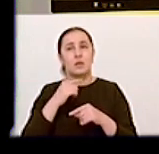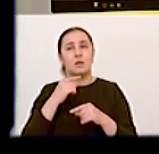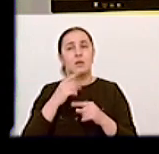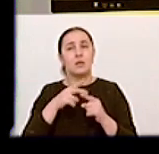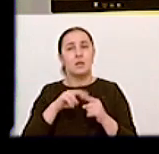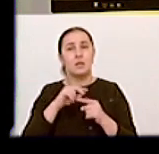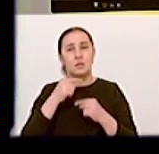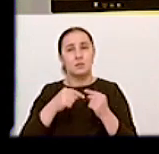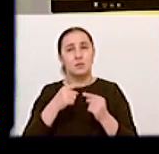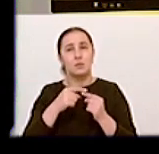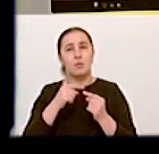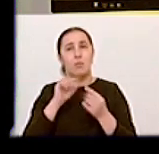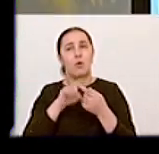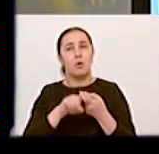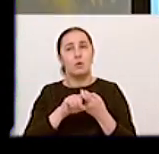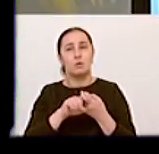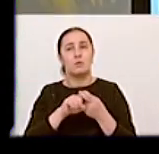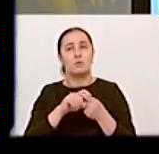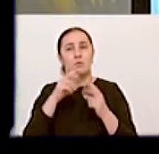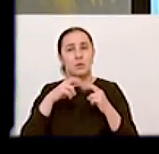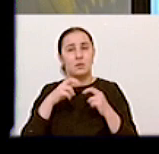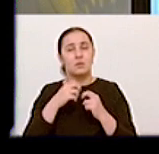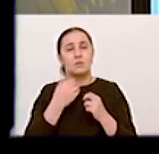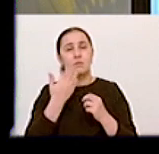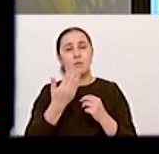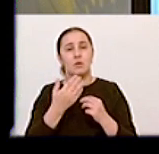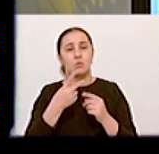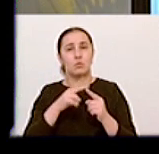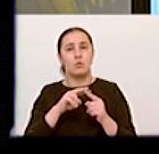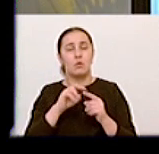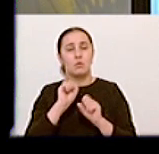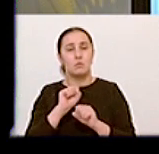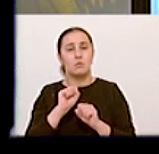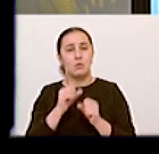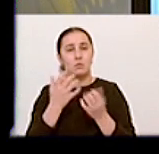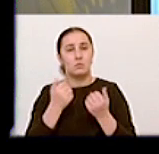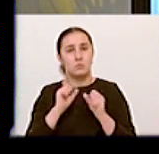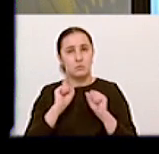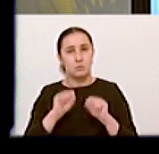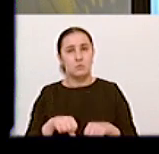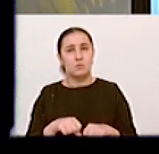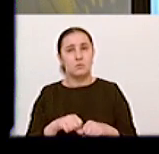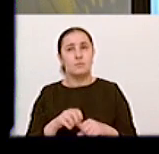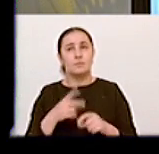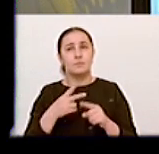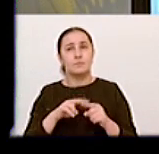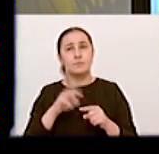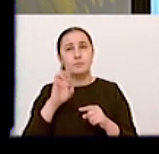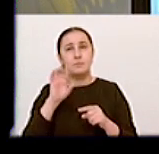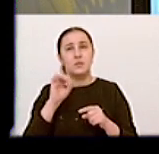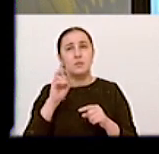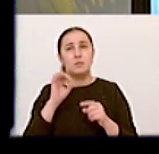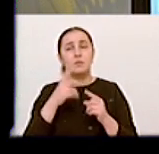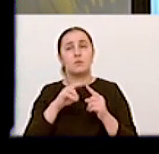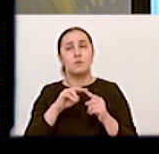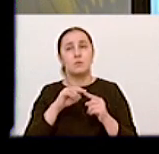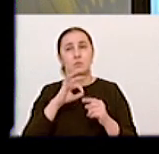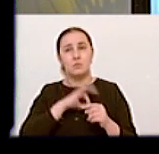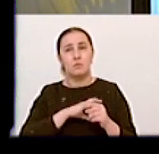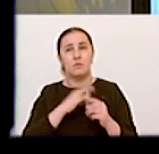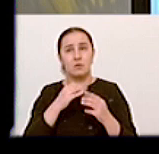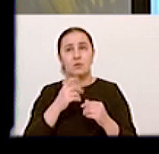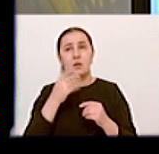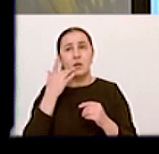kasalliklarni irsiyatga bog'liqligini tekshirish va uni oldini olish mumkin bo'ladi. Biokimyoviy usuldan